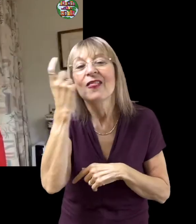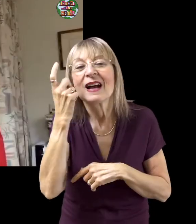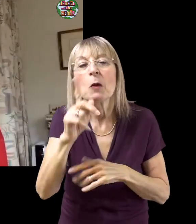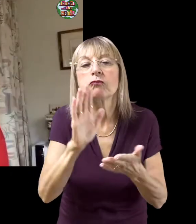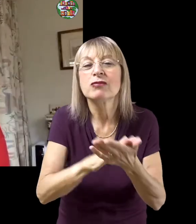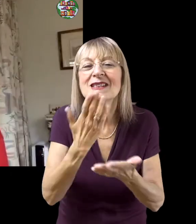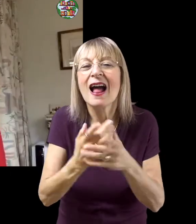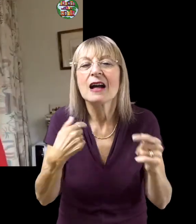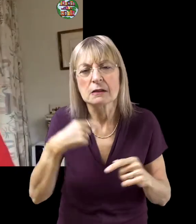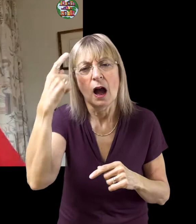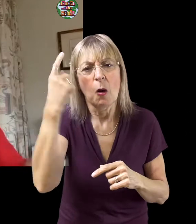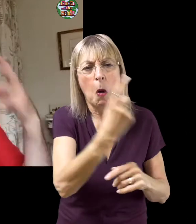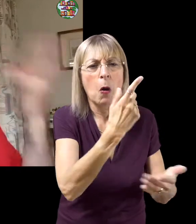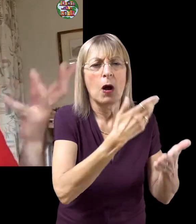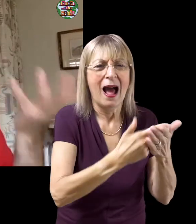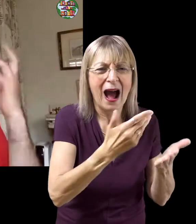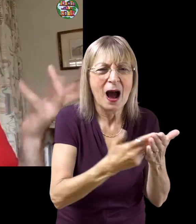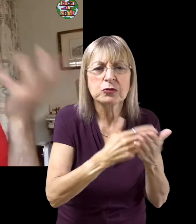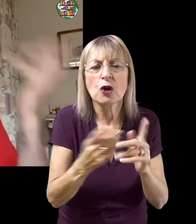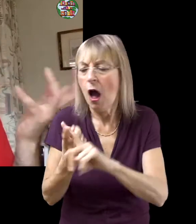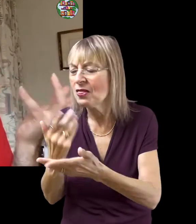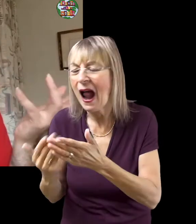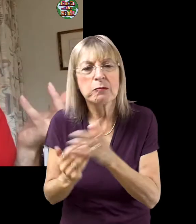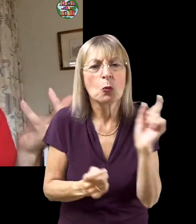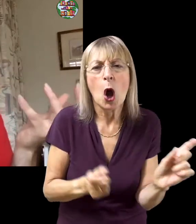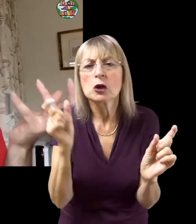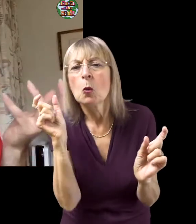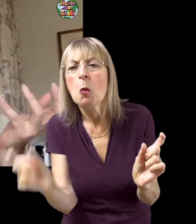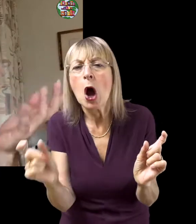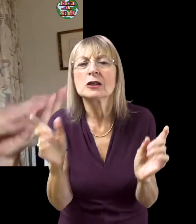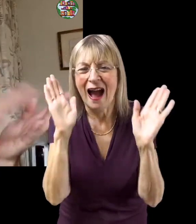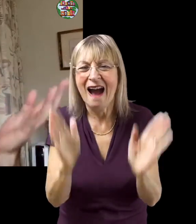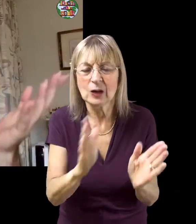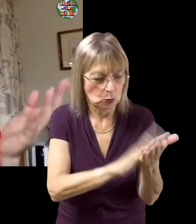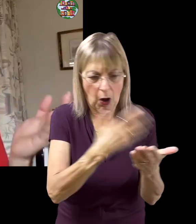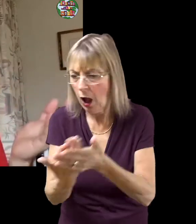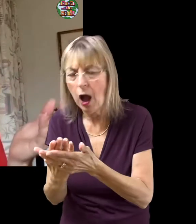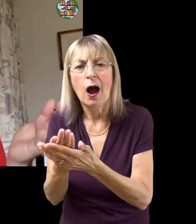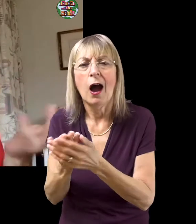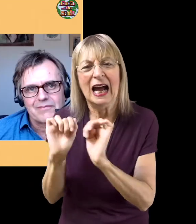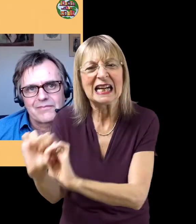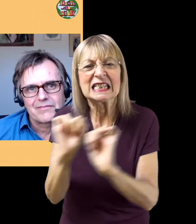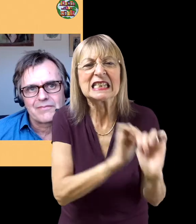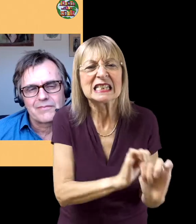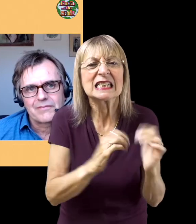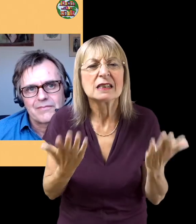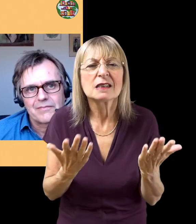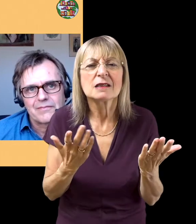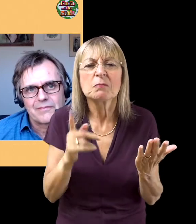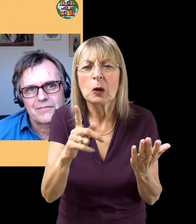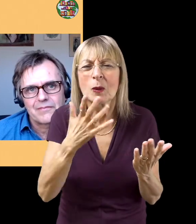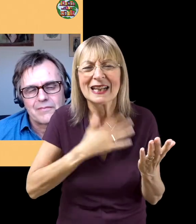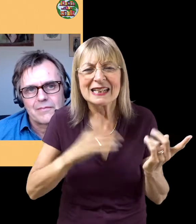mean, I think we think about translation as the words in one language and the words in the other language, and you just have to kind of transfer them. But really, you're trying to